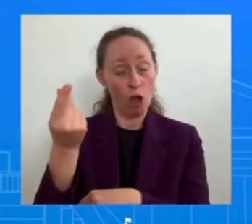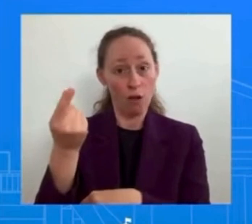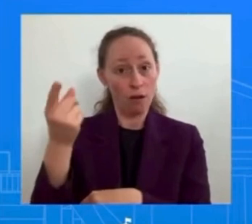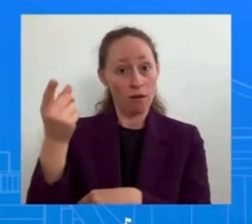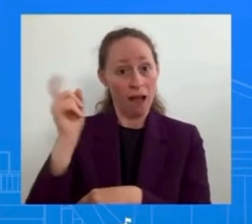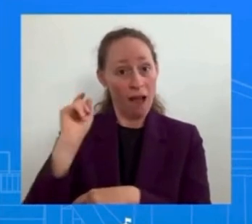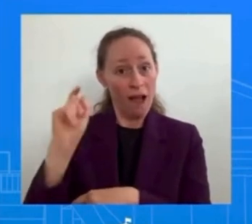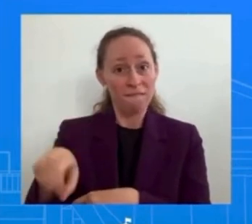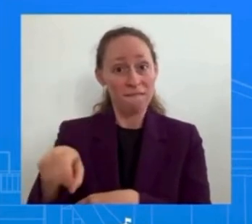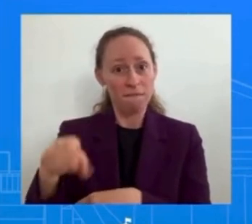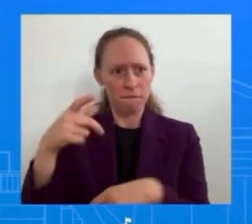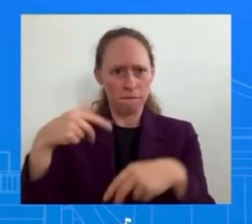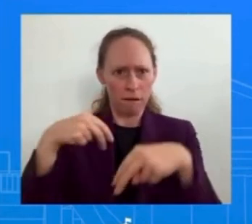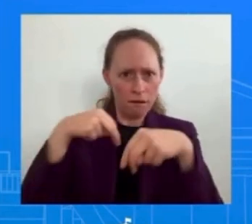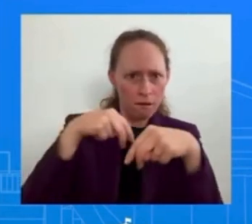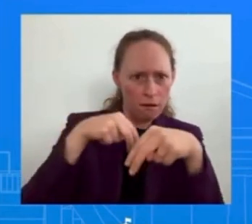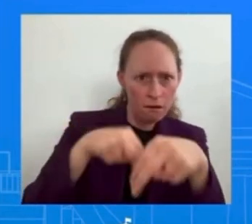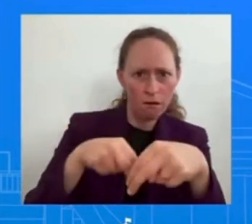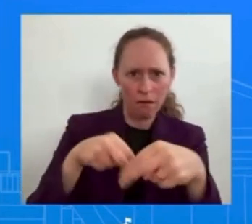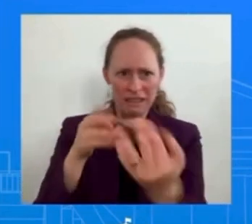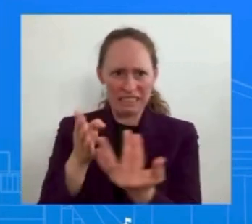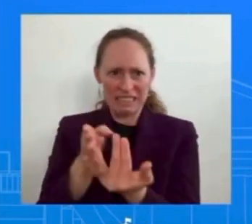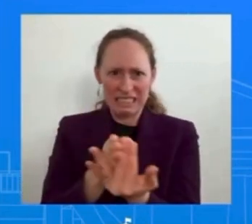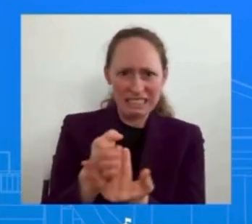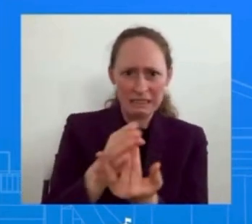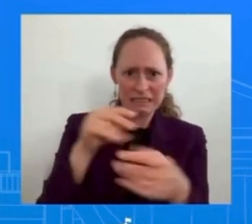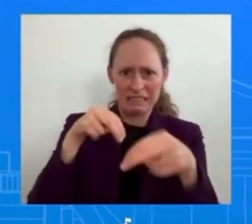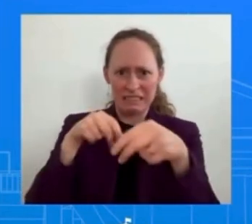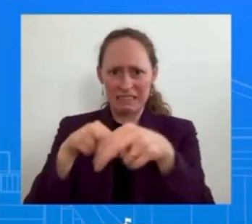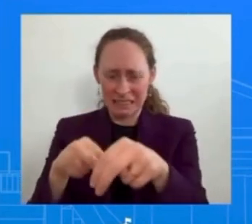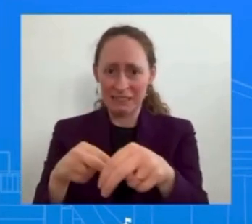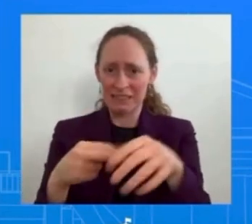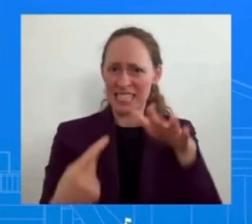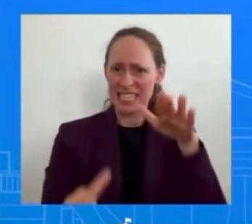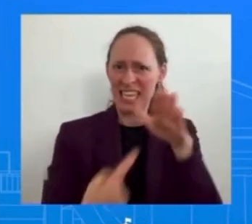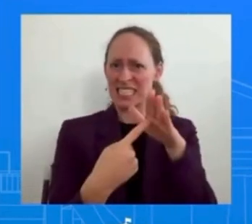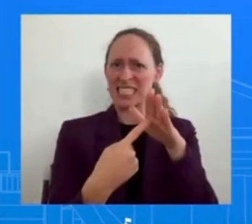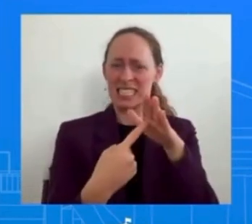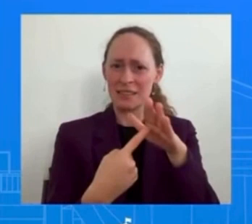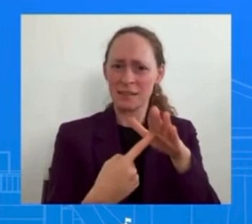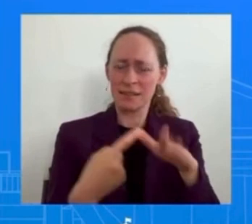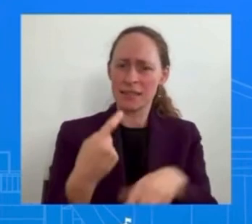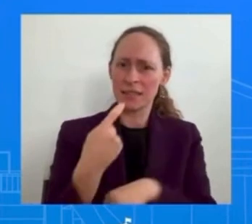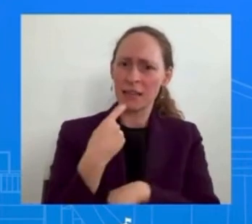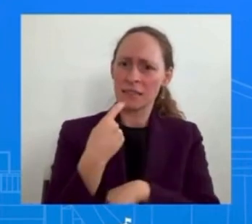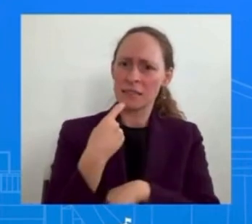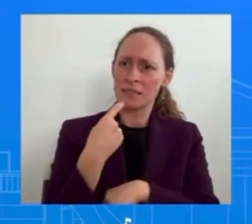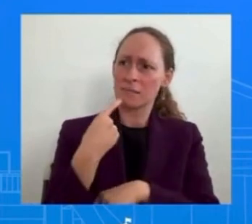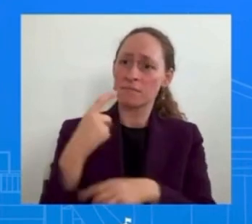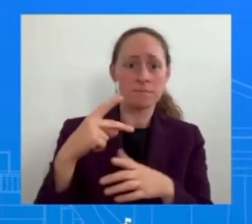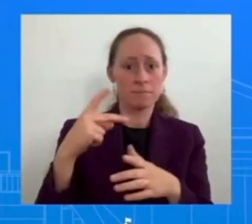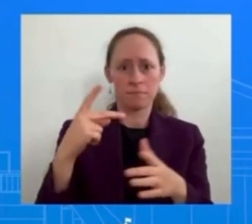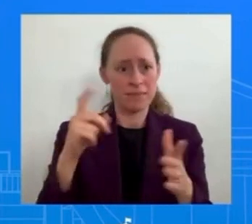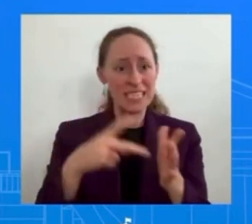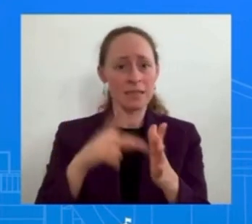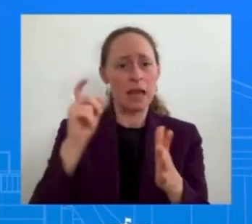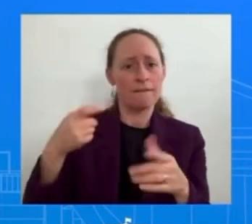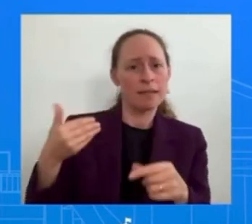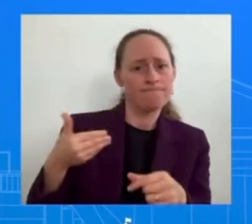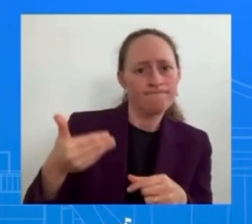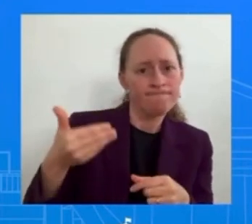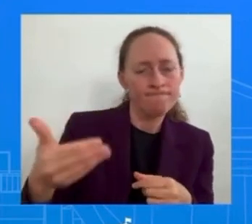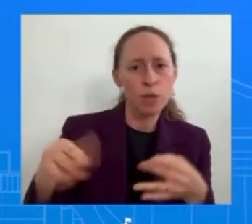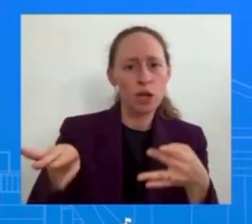frequent rest, which is why we are sending in additional dogs to augment the operation. In addition to